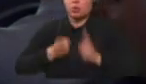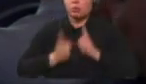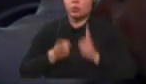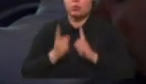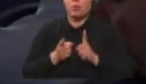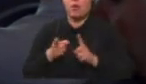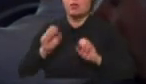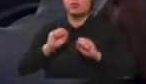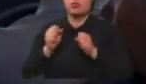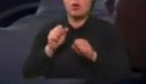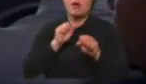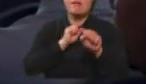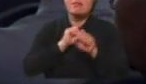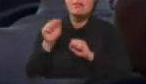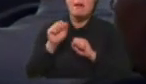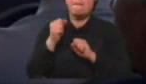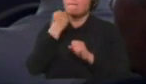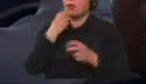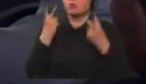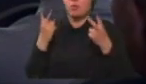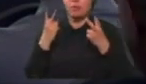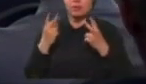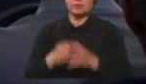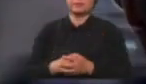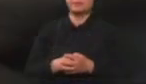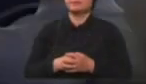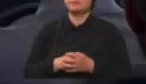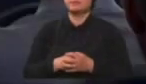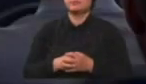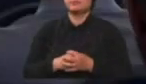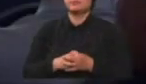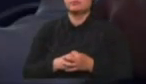being shared today. You can find us on all these platforms.